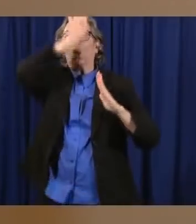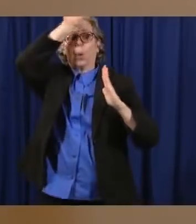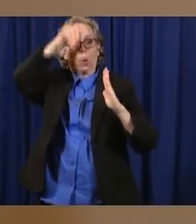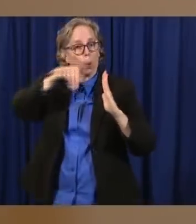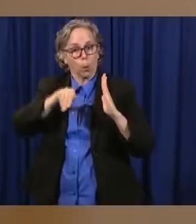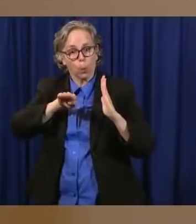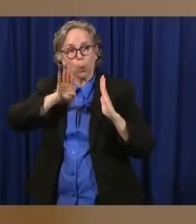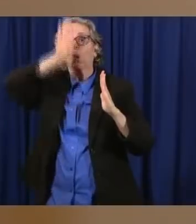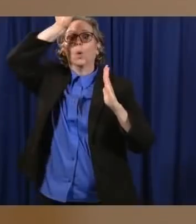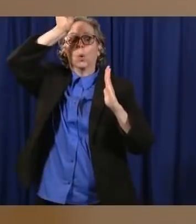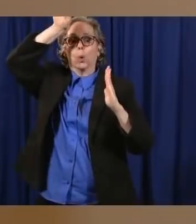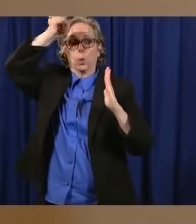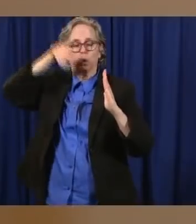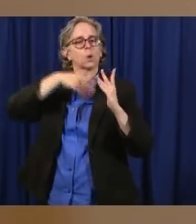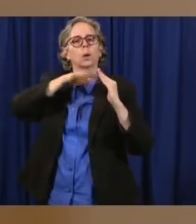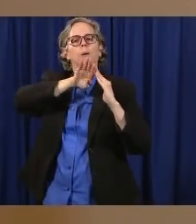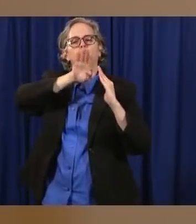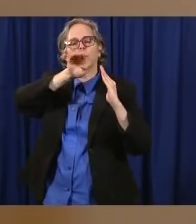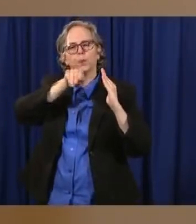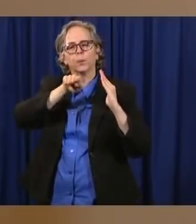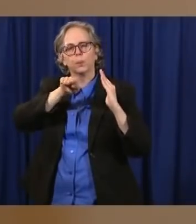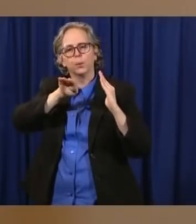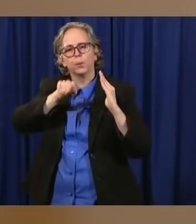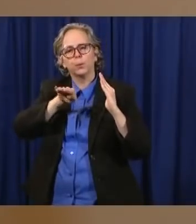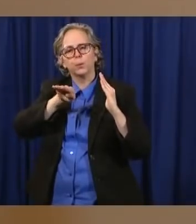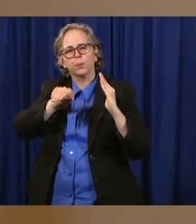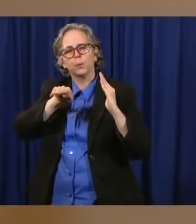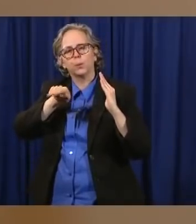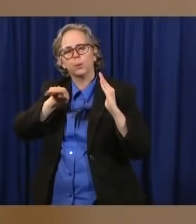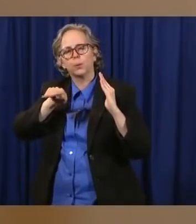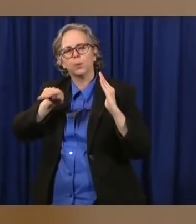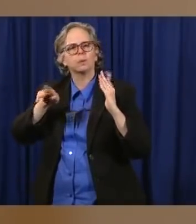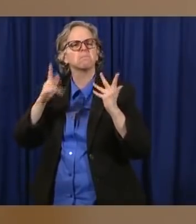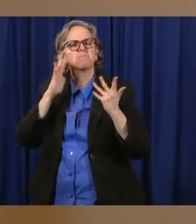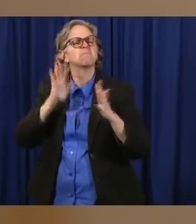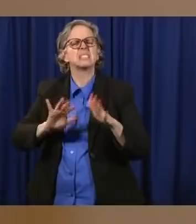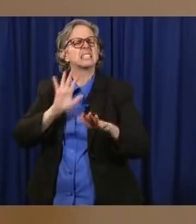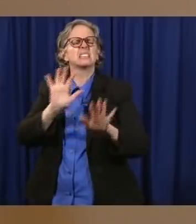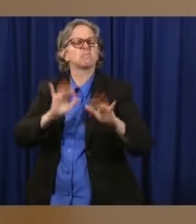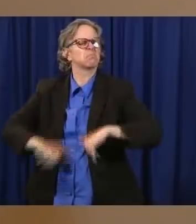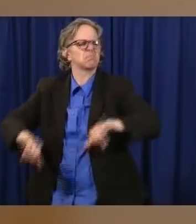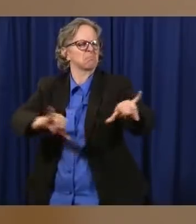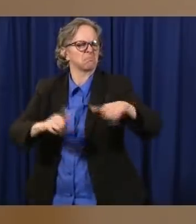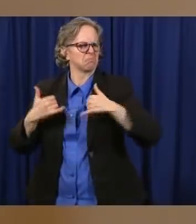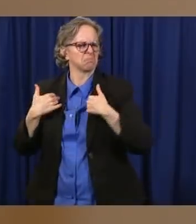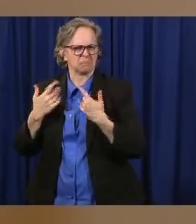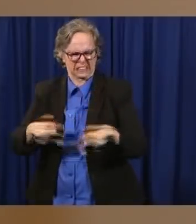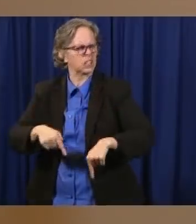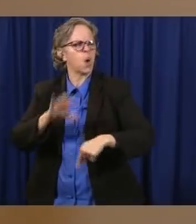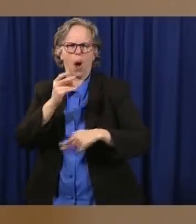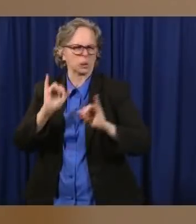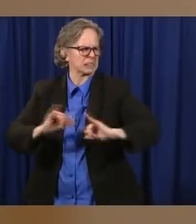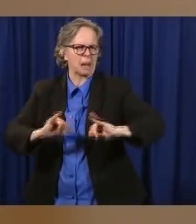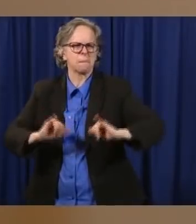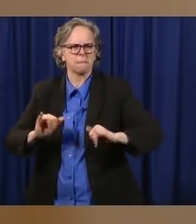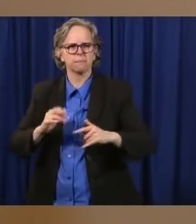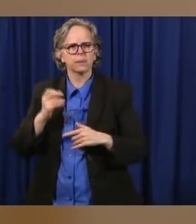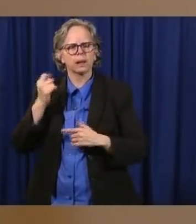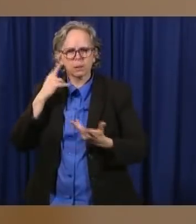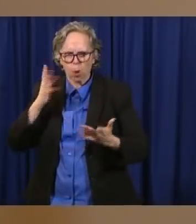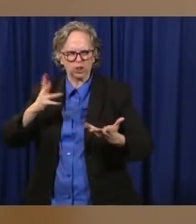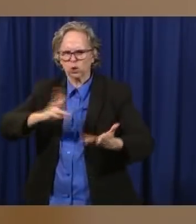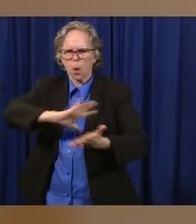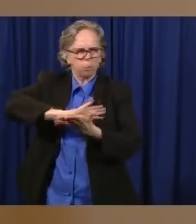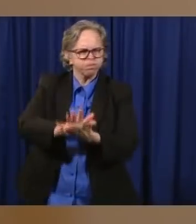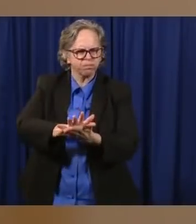what we'll see are these flare-ups all over the country and here in Ohio, and we want to be able to nip those in the bud when they happen.